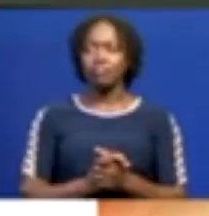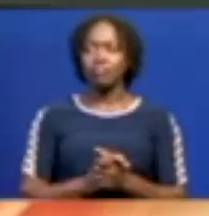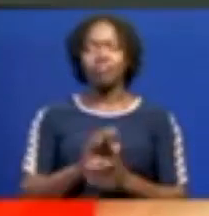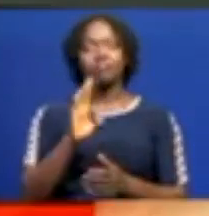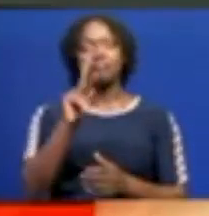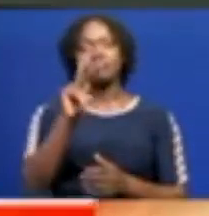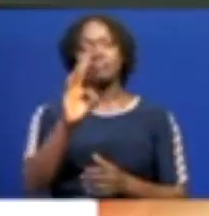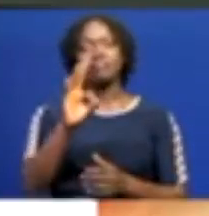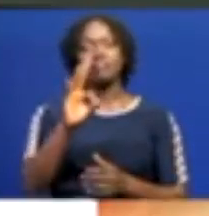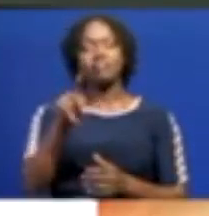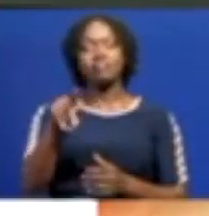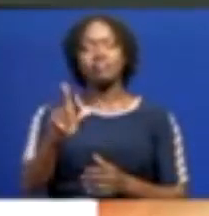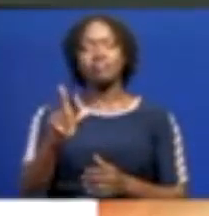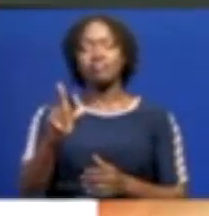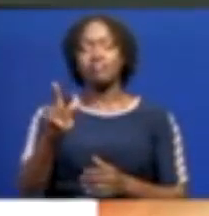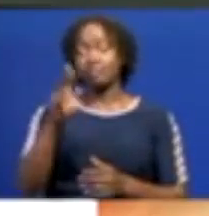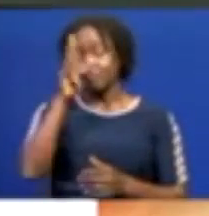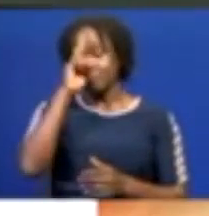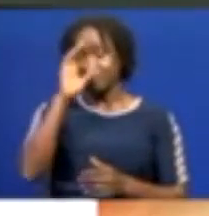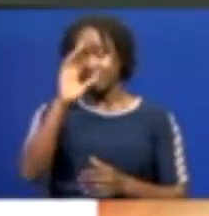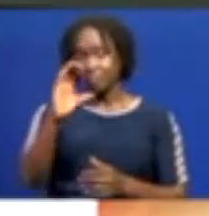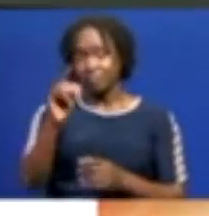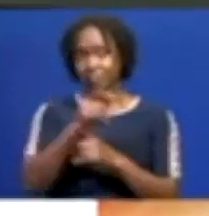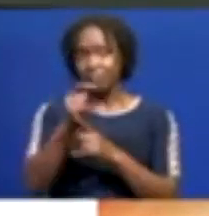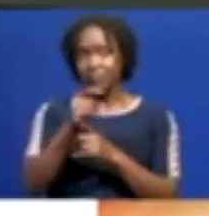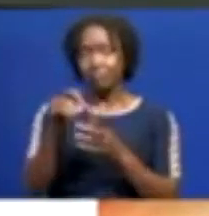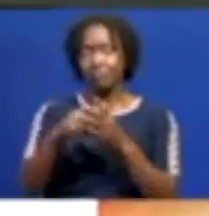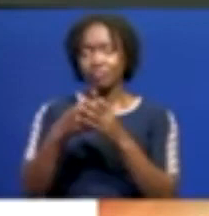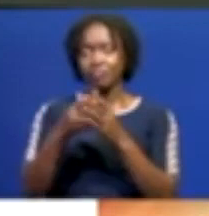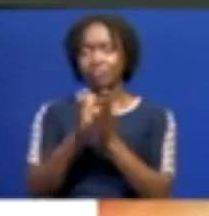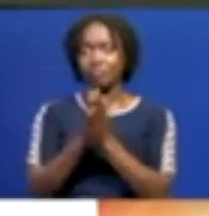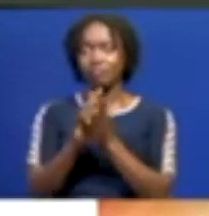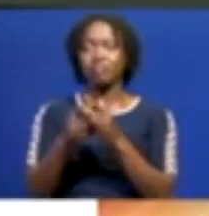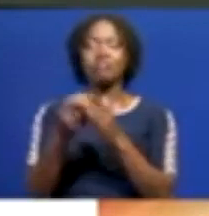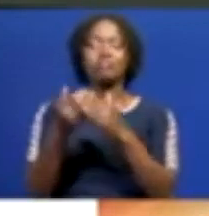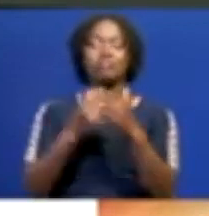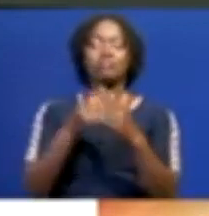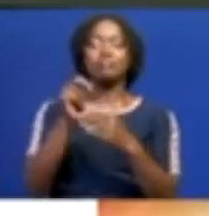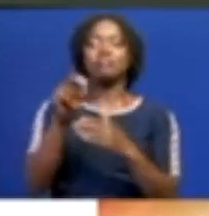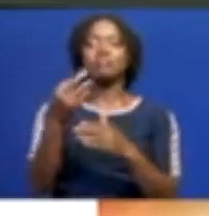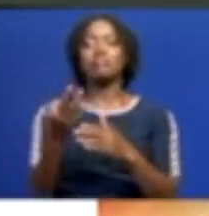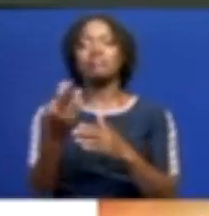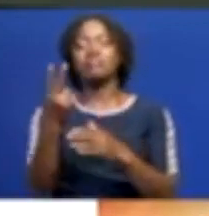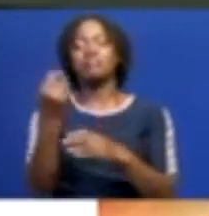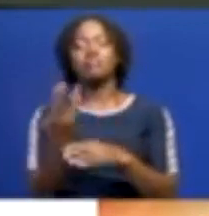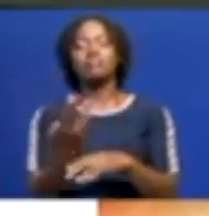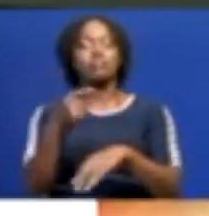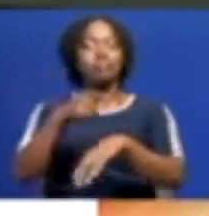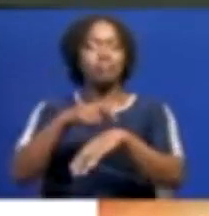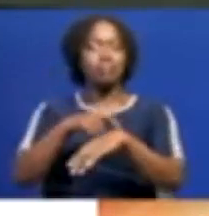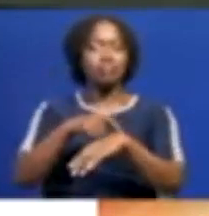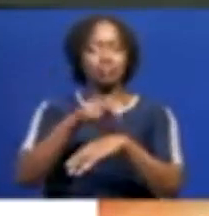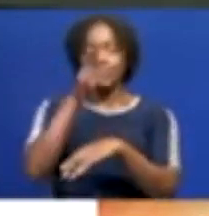FKF Premier League side Police FC has resumed training ahead of the kickoff of the 2023-2024 season. The law